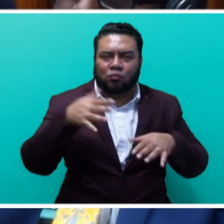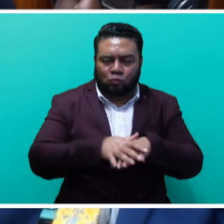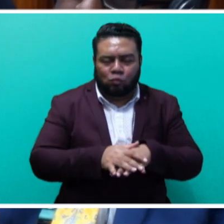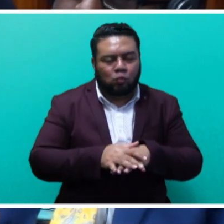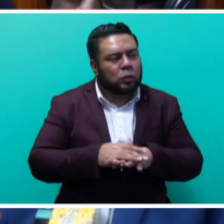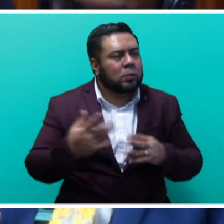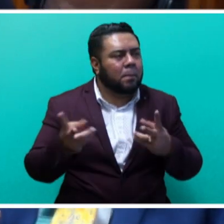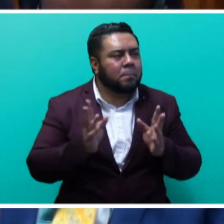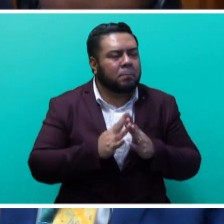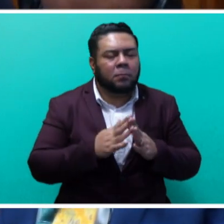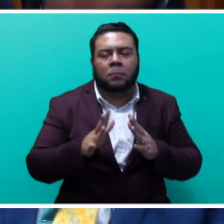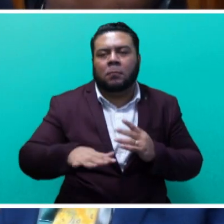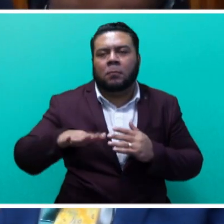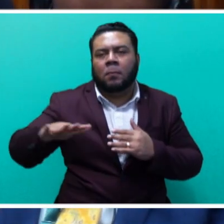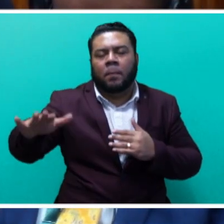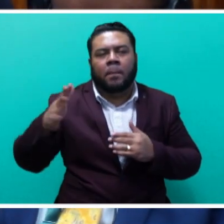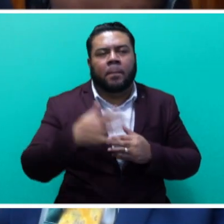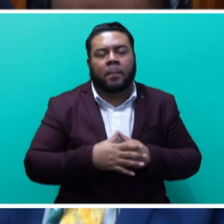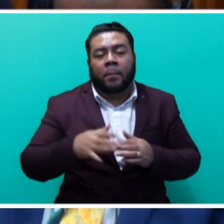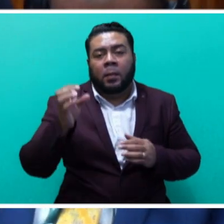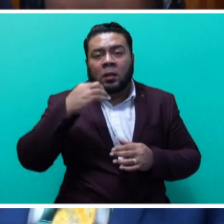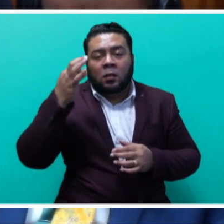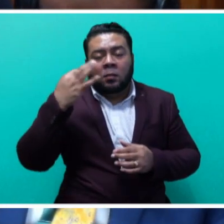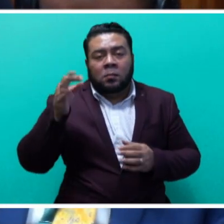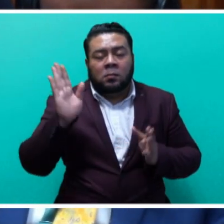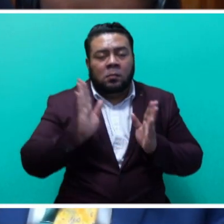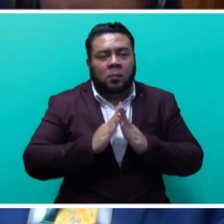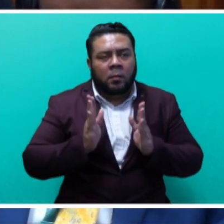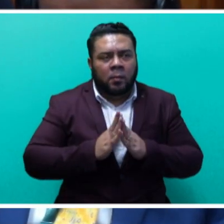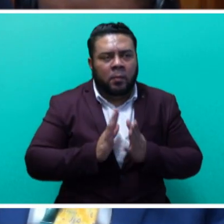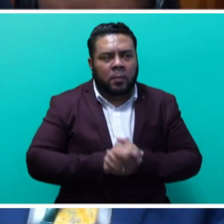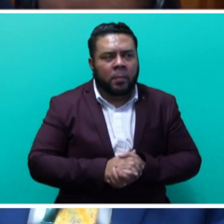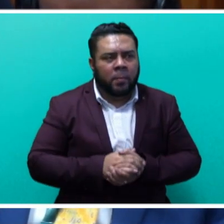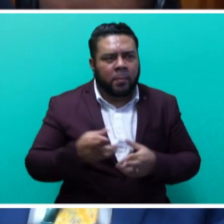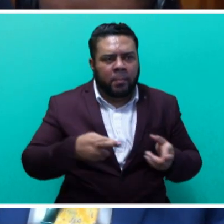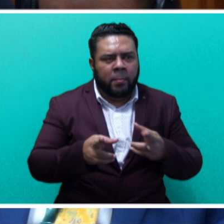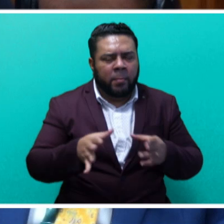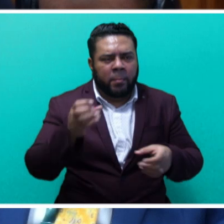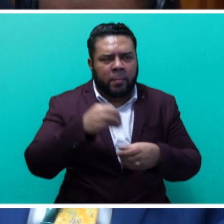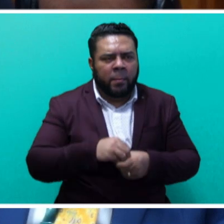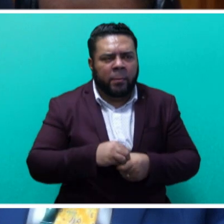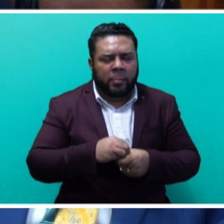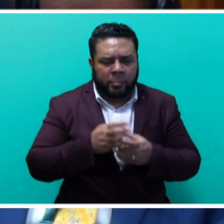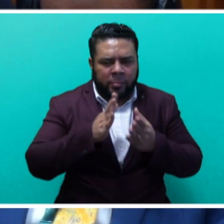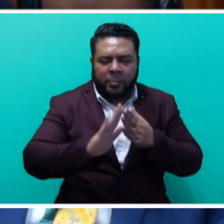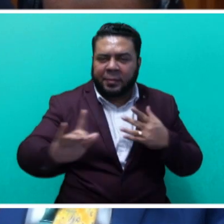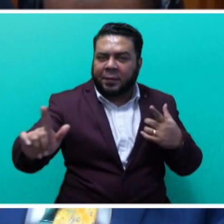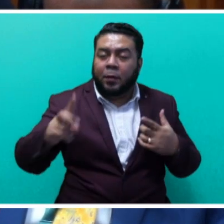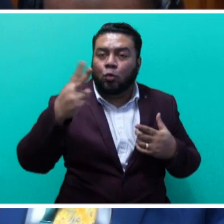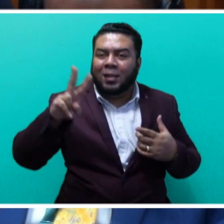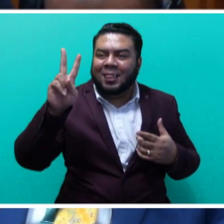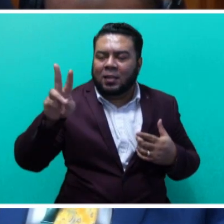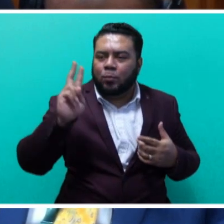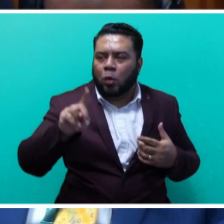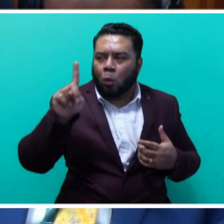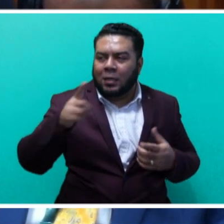sections. The seal starts from Sigatoka town till Nreke Village Road Junction, which is approximately 23.1